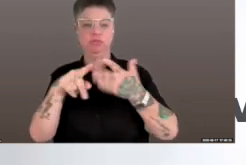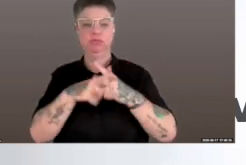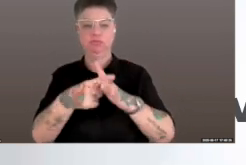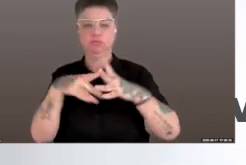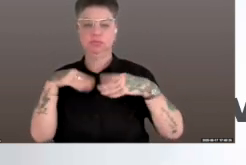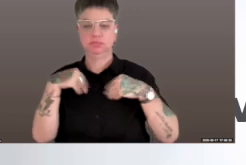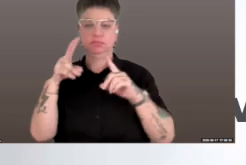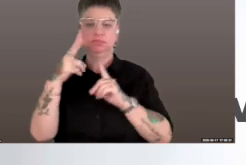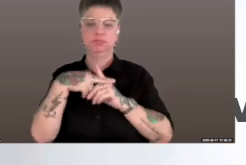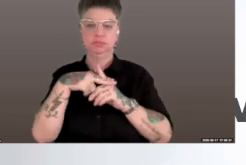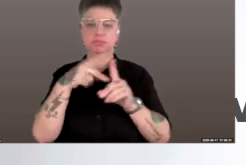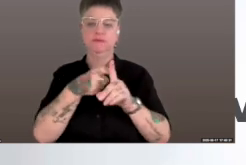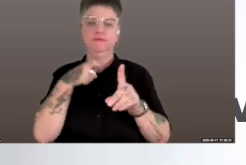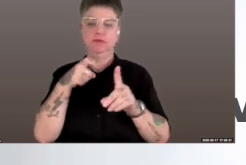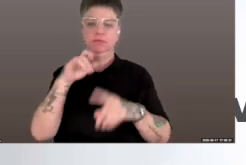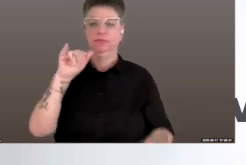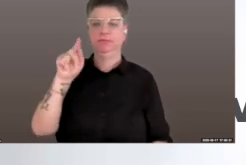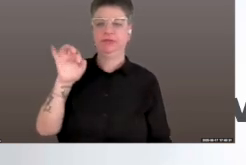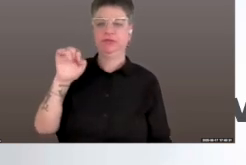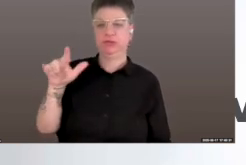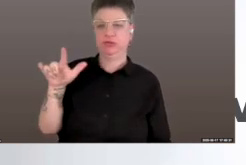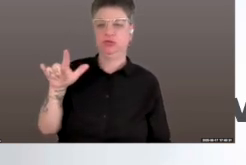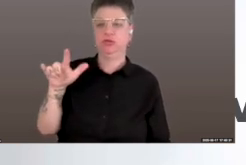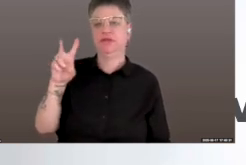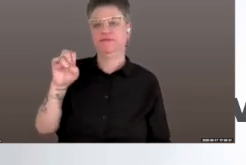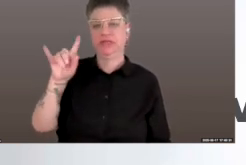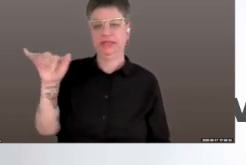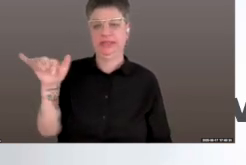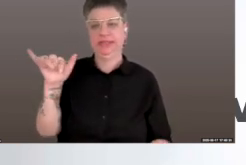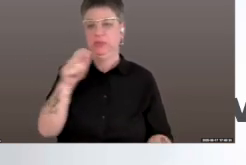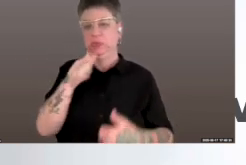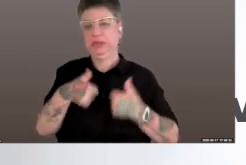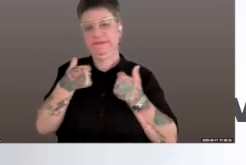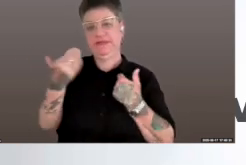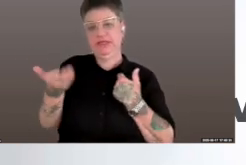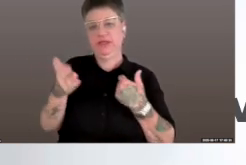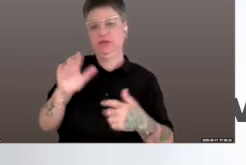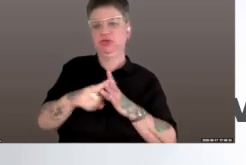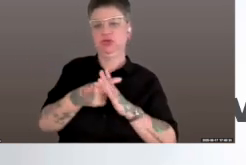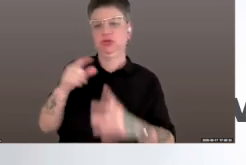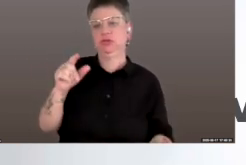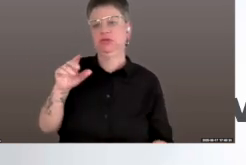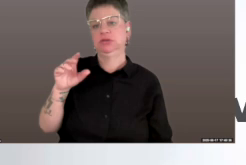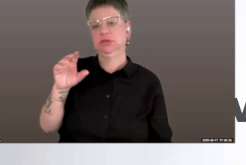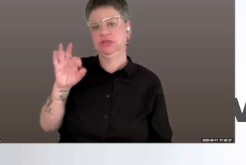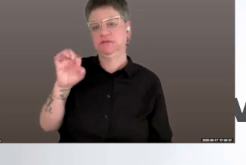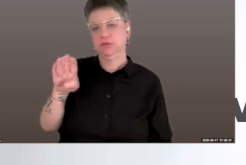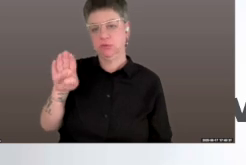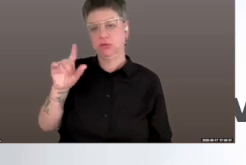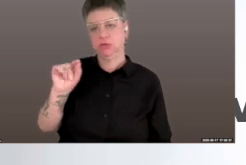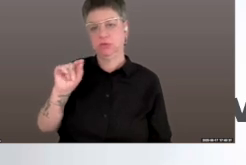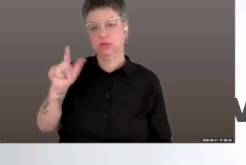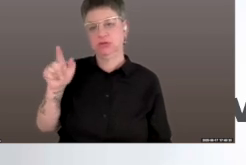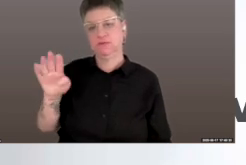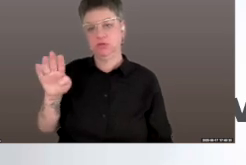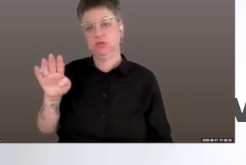this program this year, but staff is exploring different ways to align program requirements and eligibility criteria to the regional Clean Cars